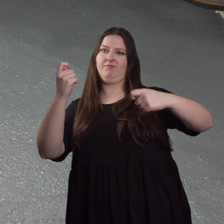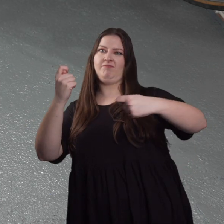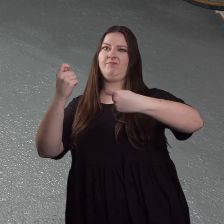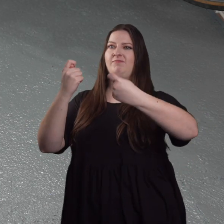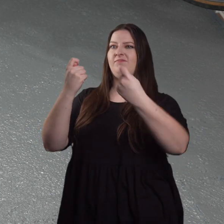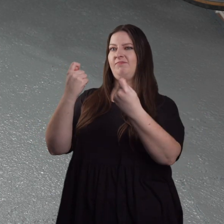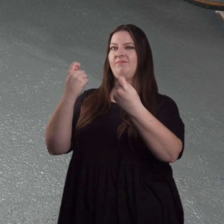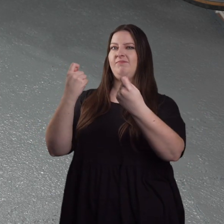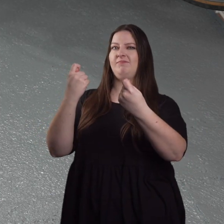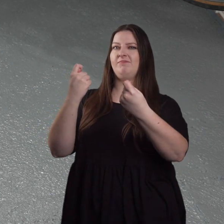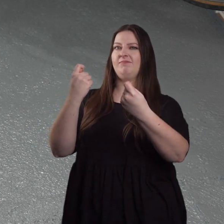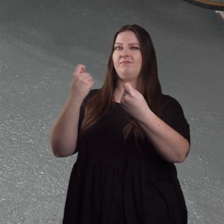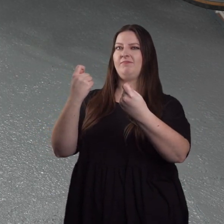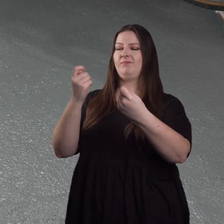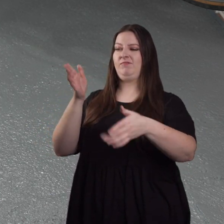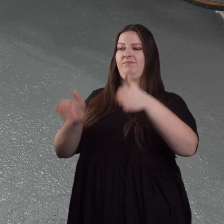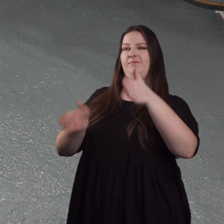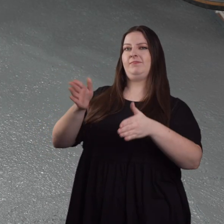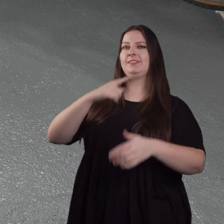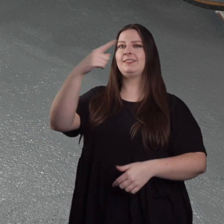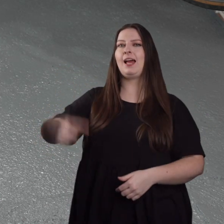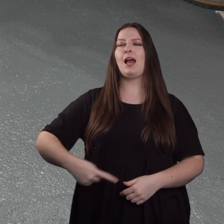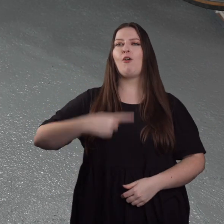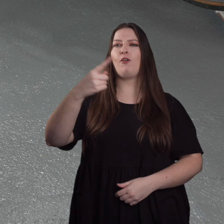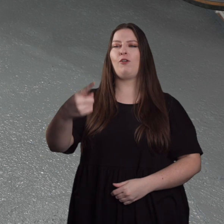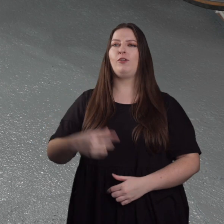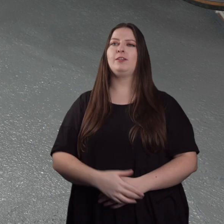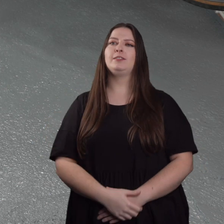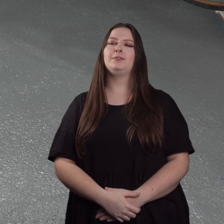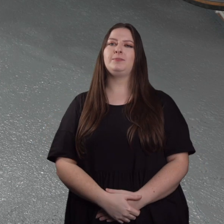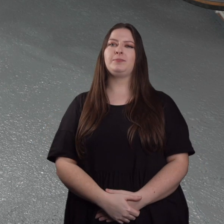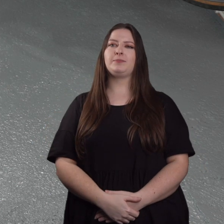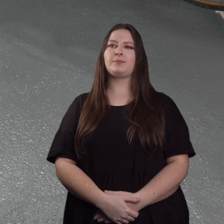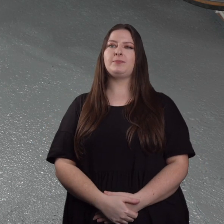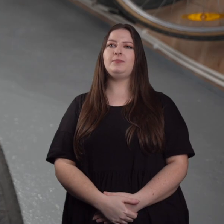Use two tire levers near to each other and far from the air